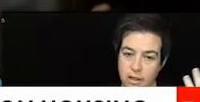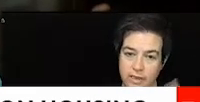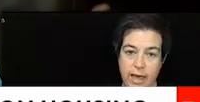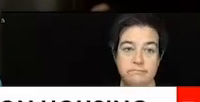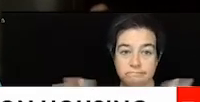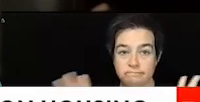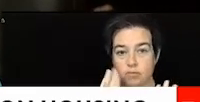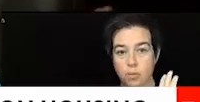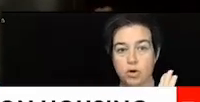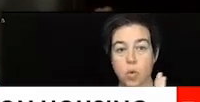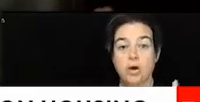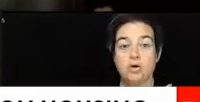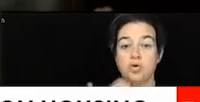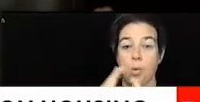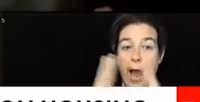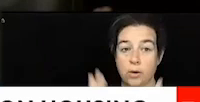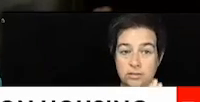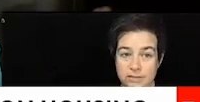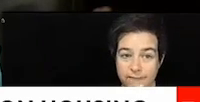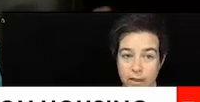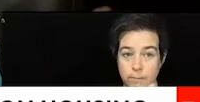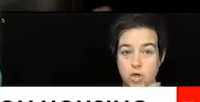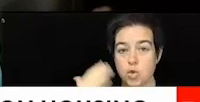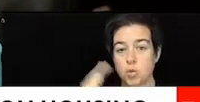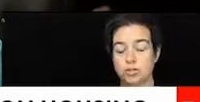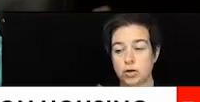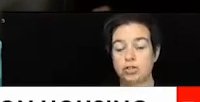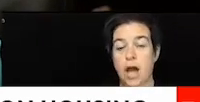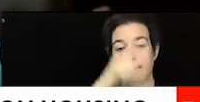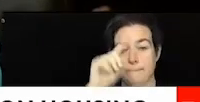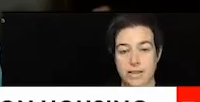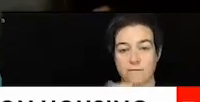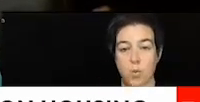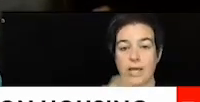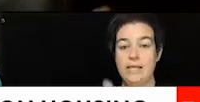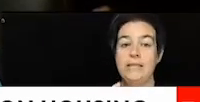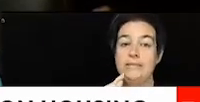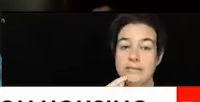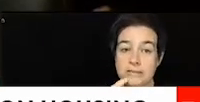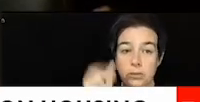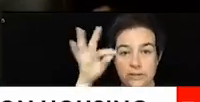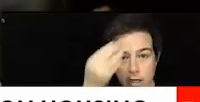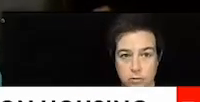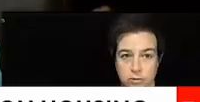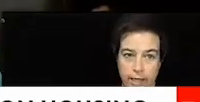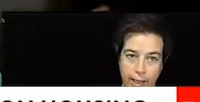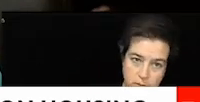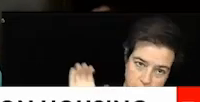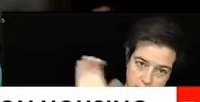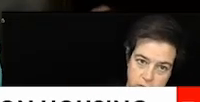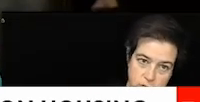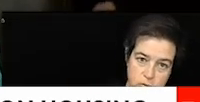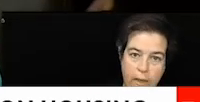require new housing development and construction, and I believe we need serious federal dollars to help make this